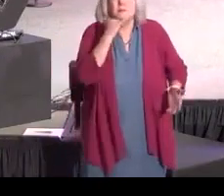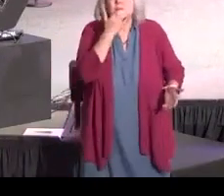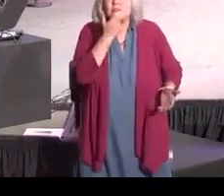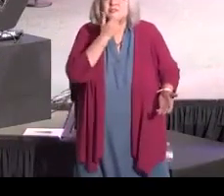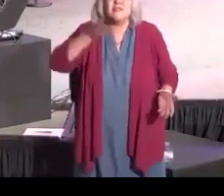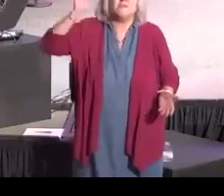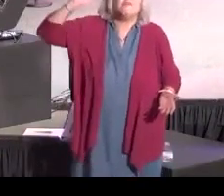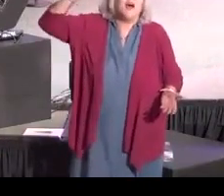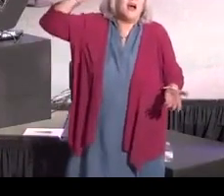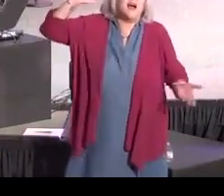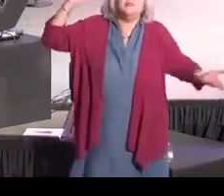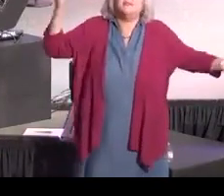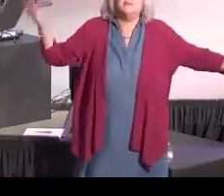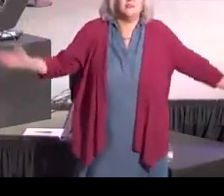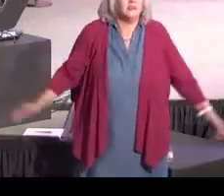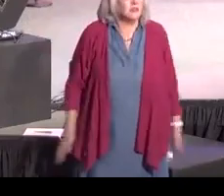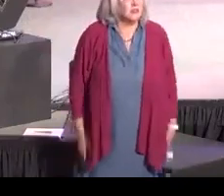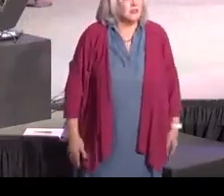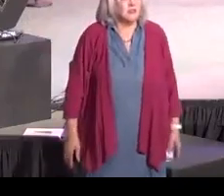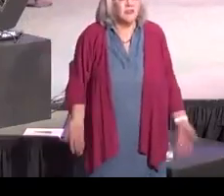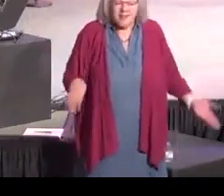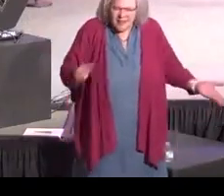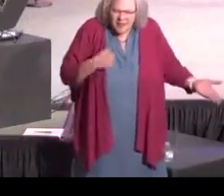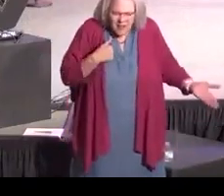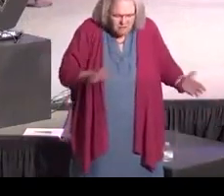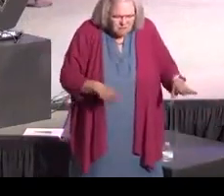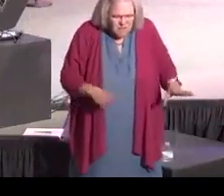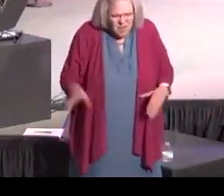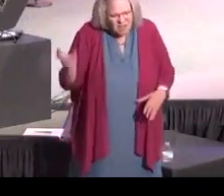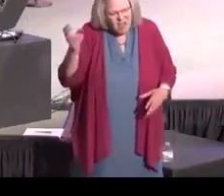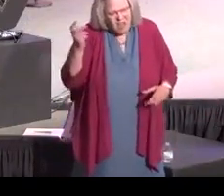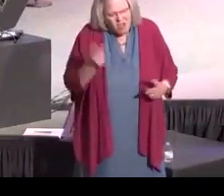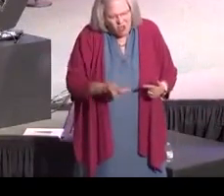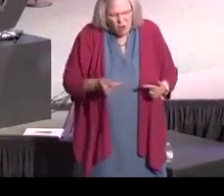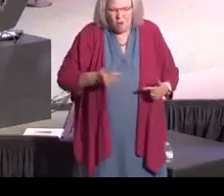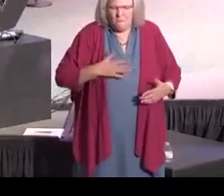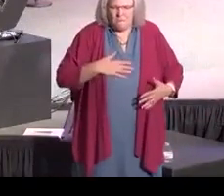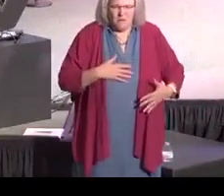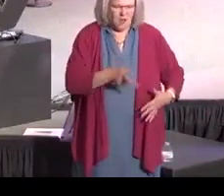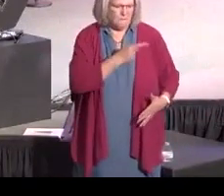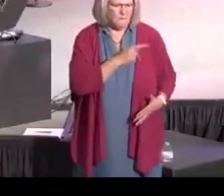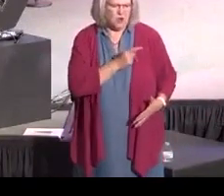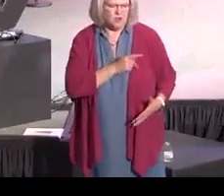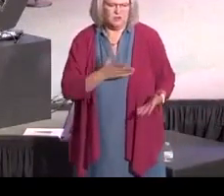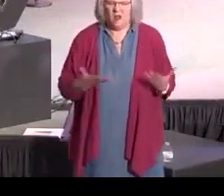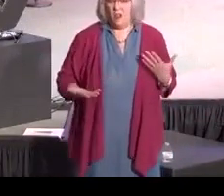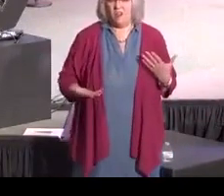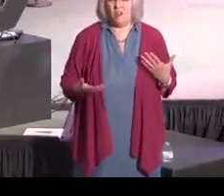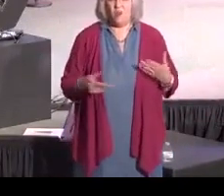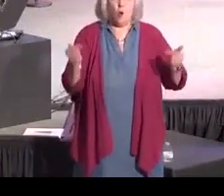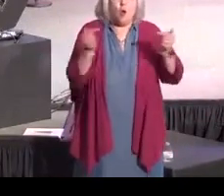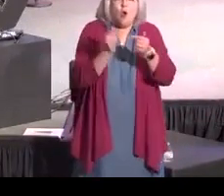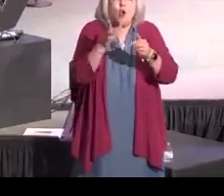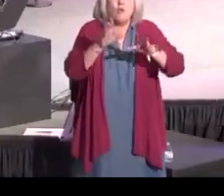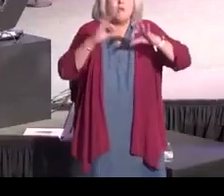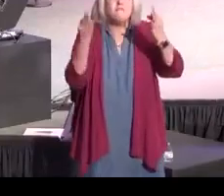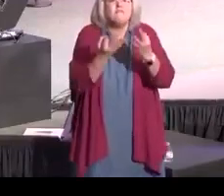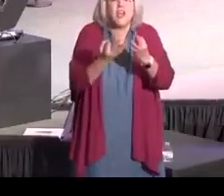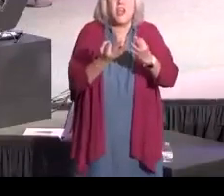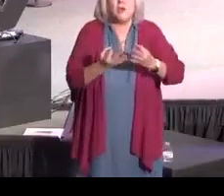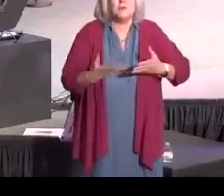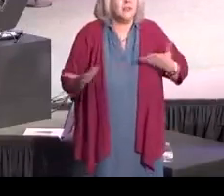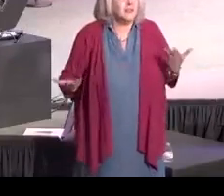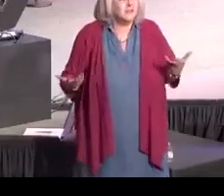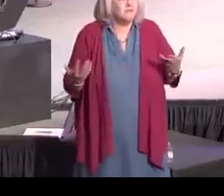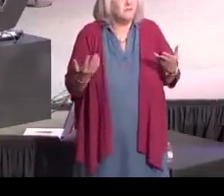you made, something that you did that hurt your reputation or hurt your family or hurt the people around you.